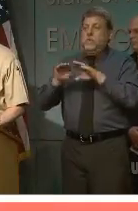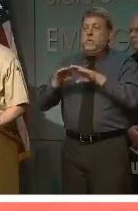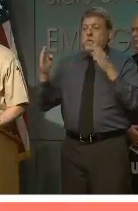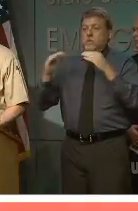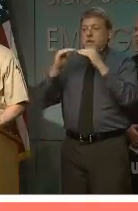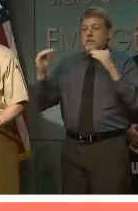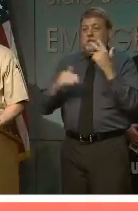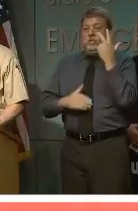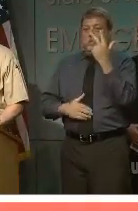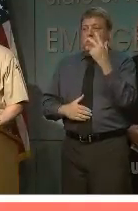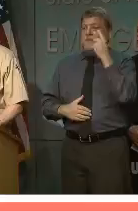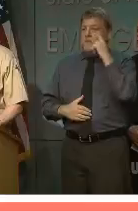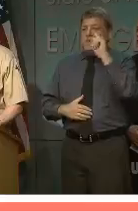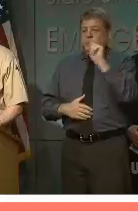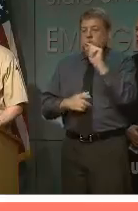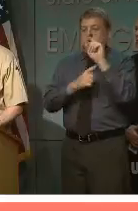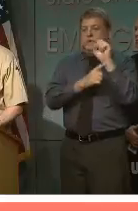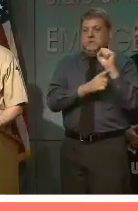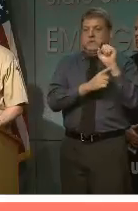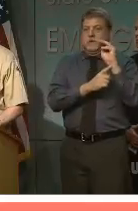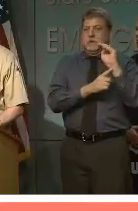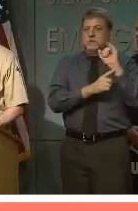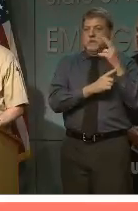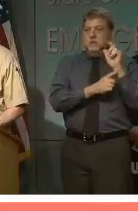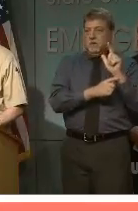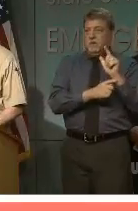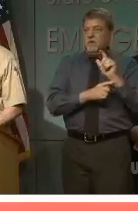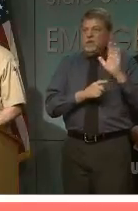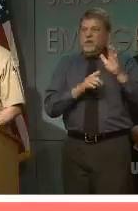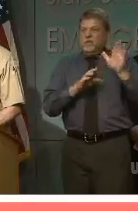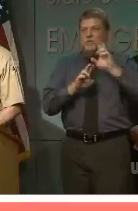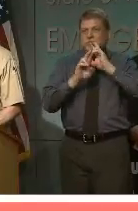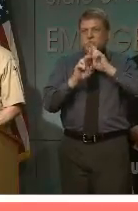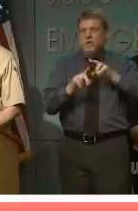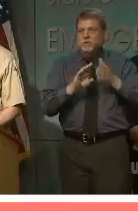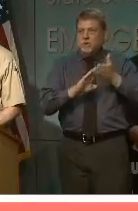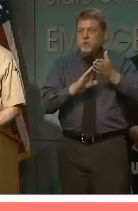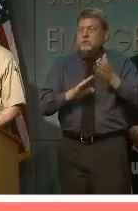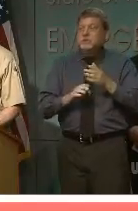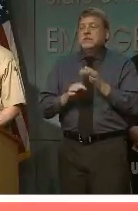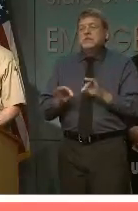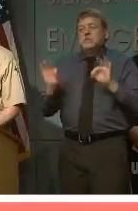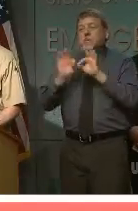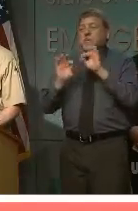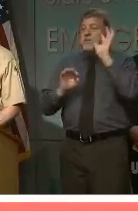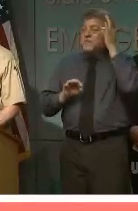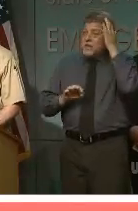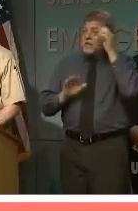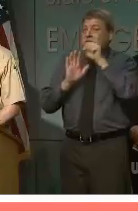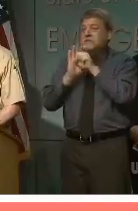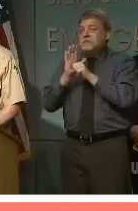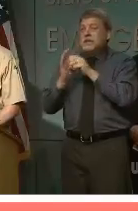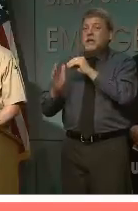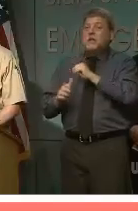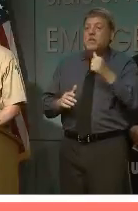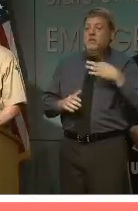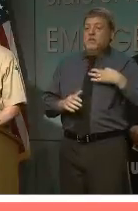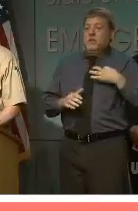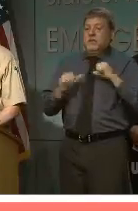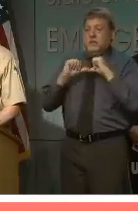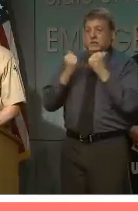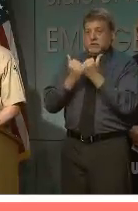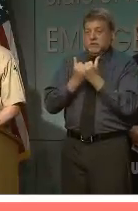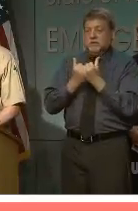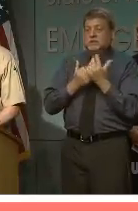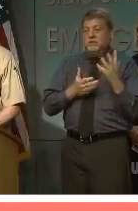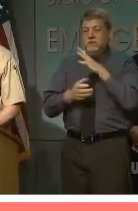level 3 for Tropical Storm Michael response operations. Key federal, state, and volunteer agencies, as well as members